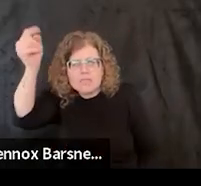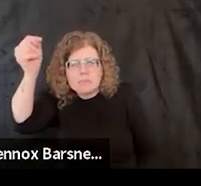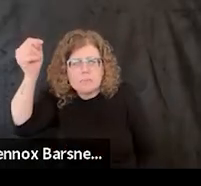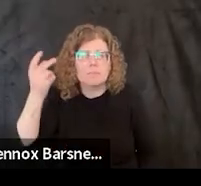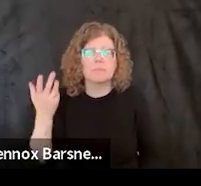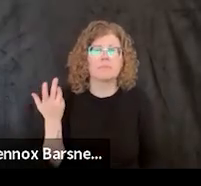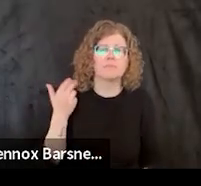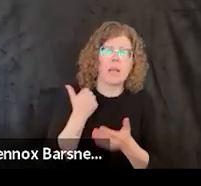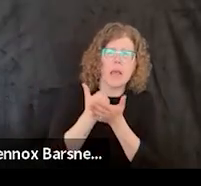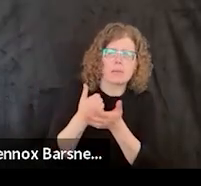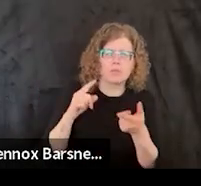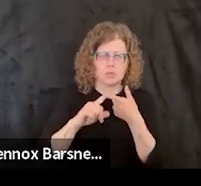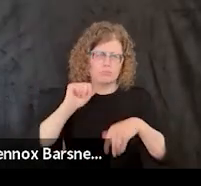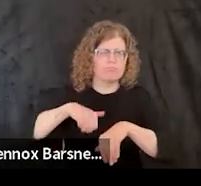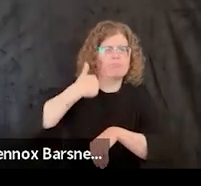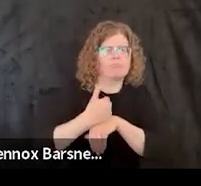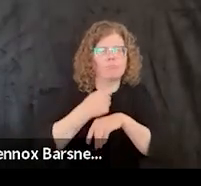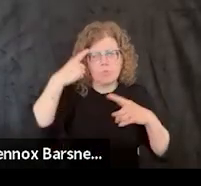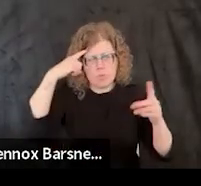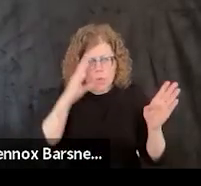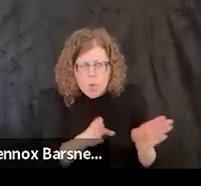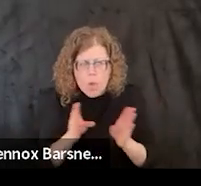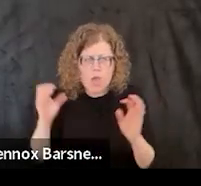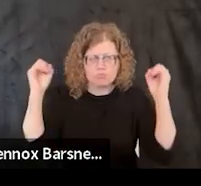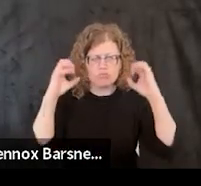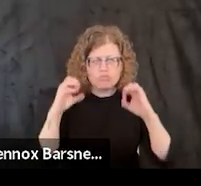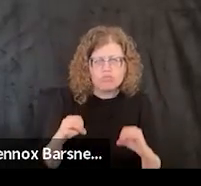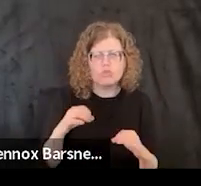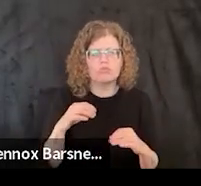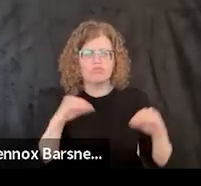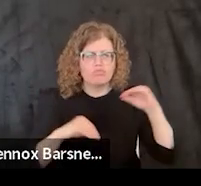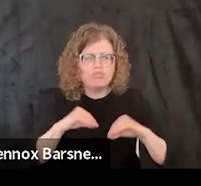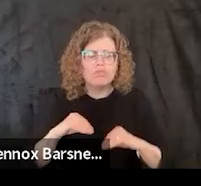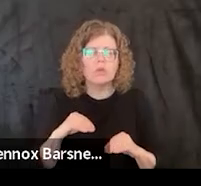material. What part of the application process can they assist with?